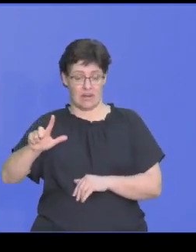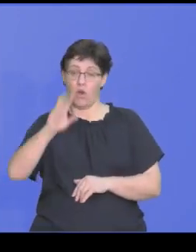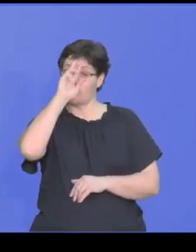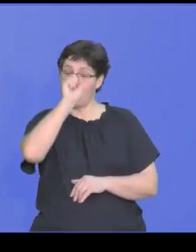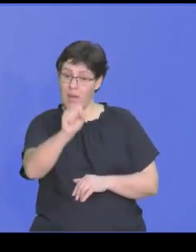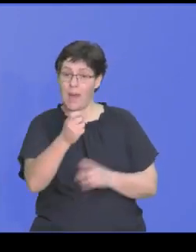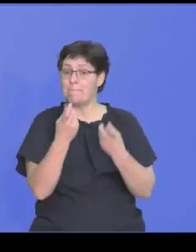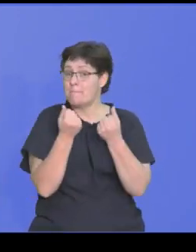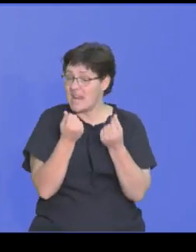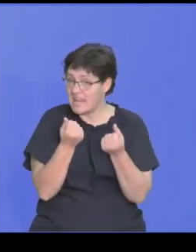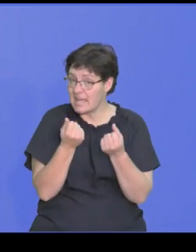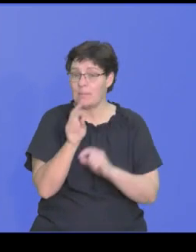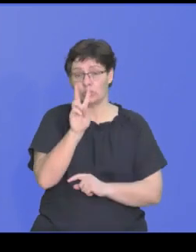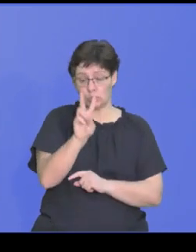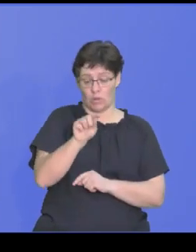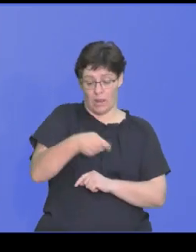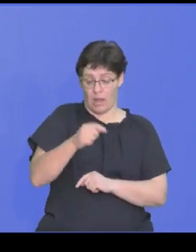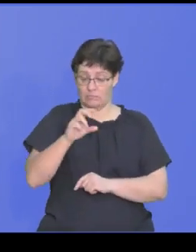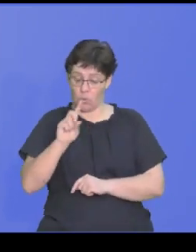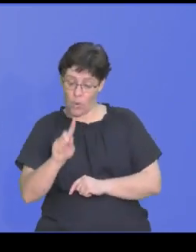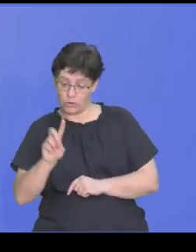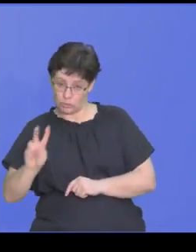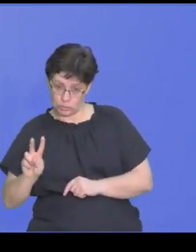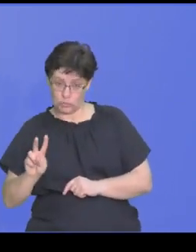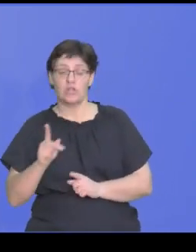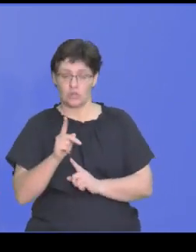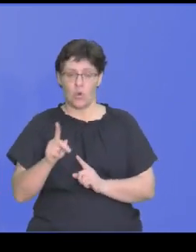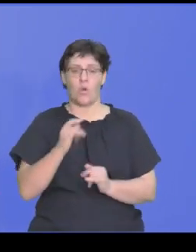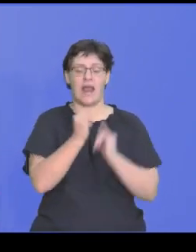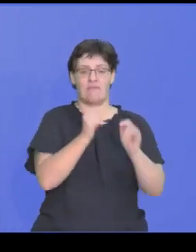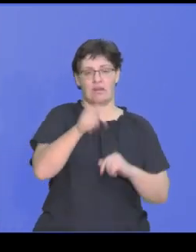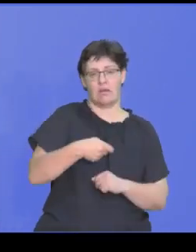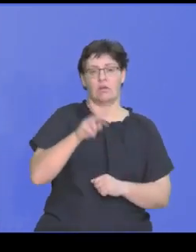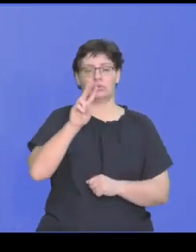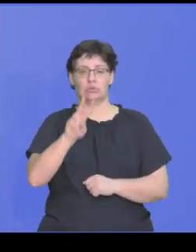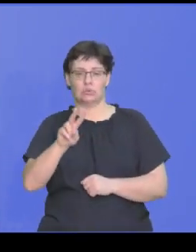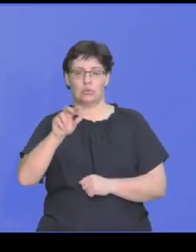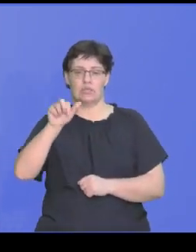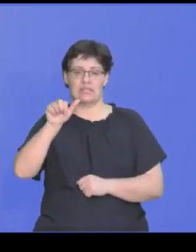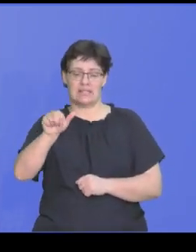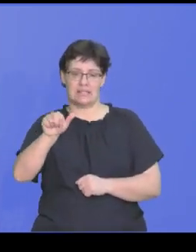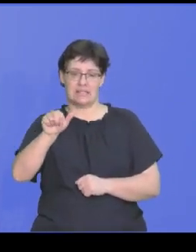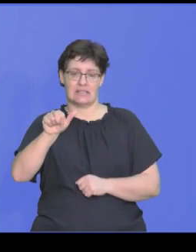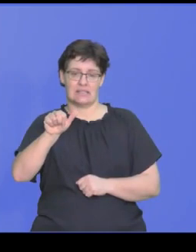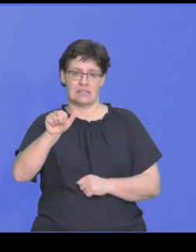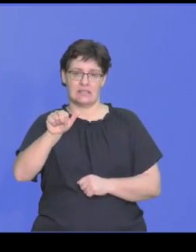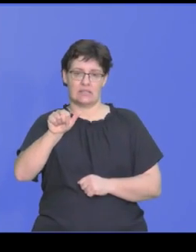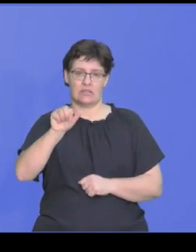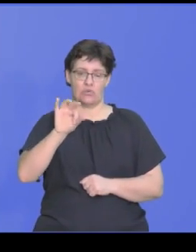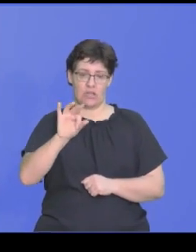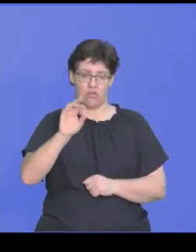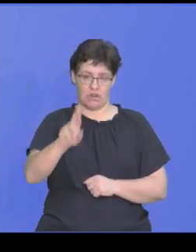11,627. And remember, it's money, it must be 2 decimal places. So I'm going to 11,63 Rand.